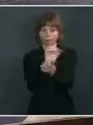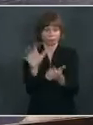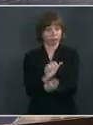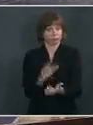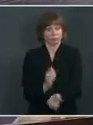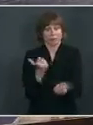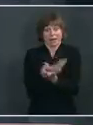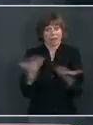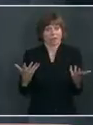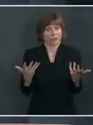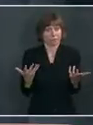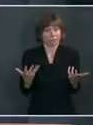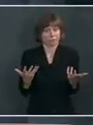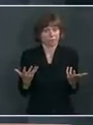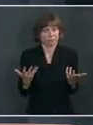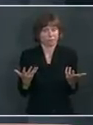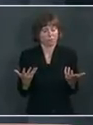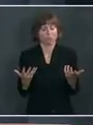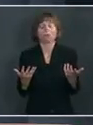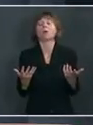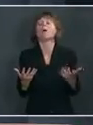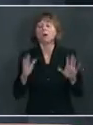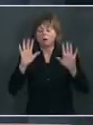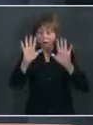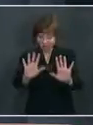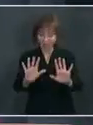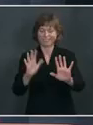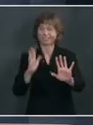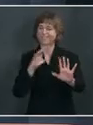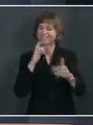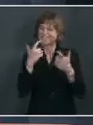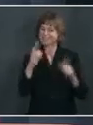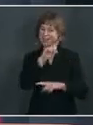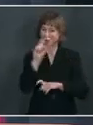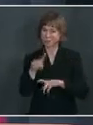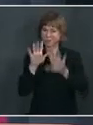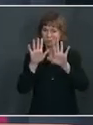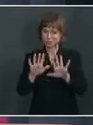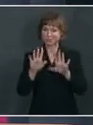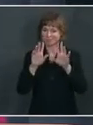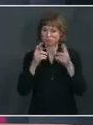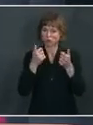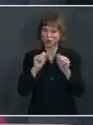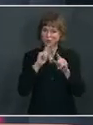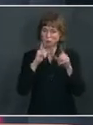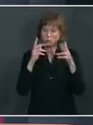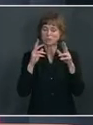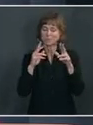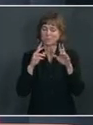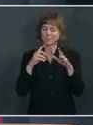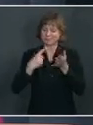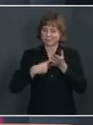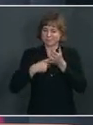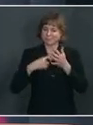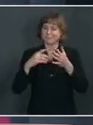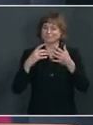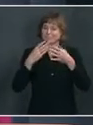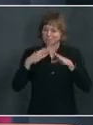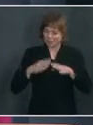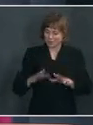stroke of a pen? Well, there's a lot to unpack there, so let me try my best. First, the president put forward